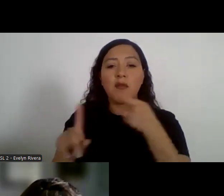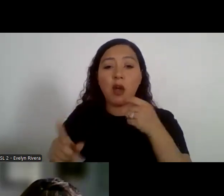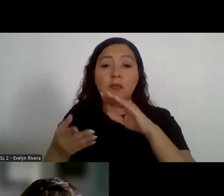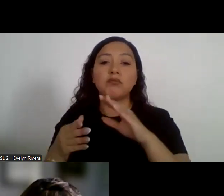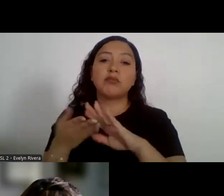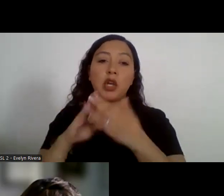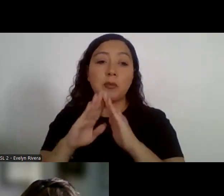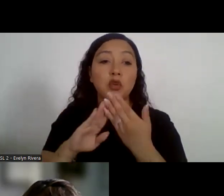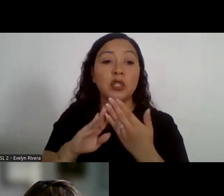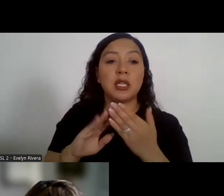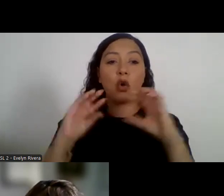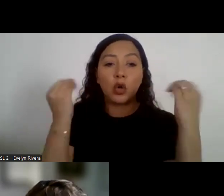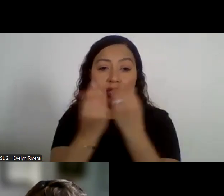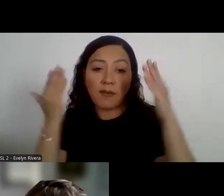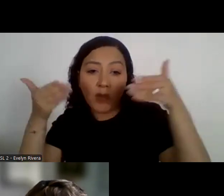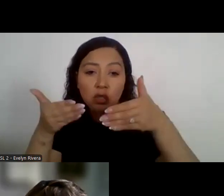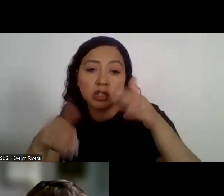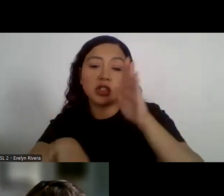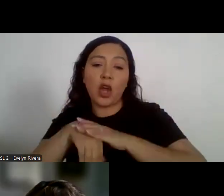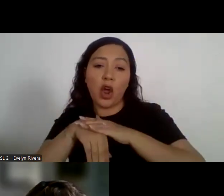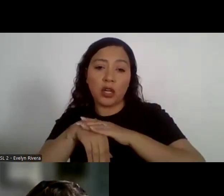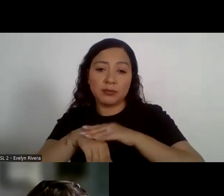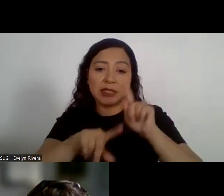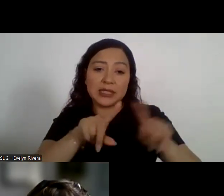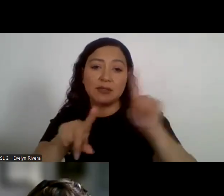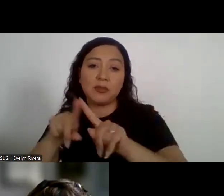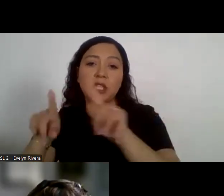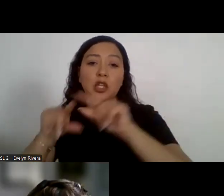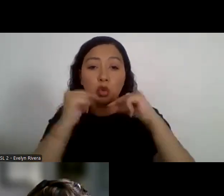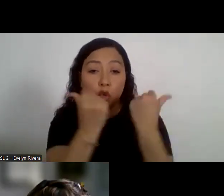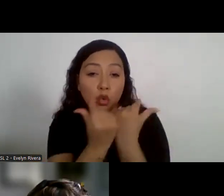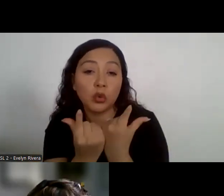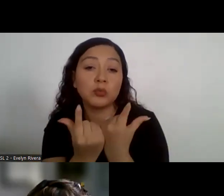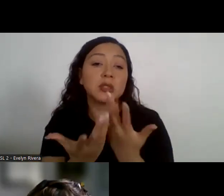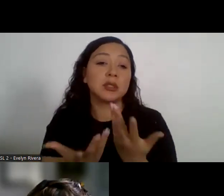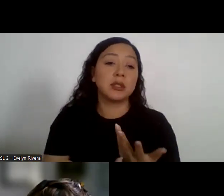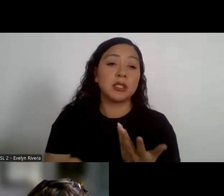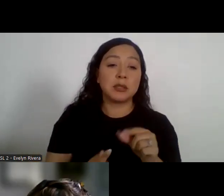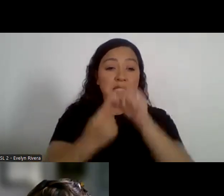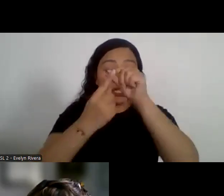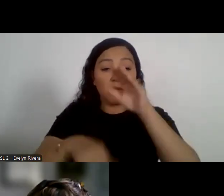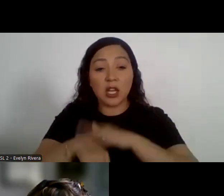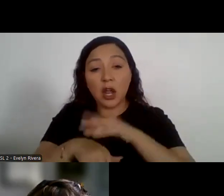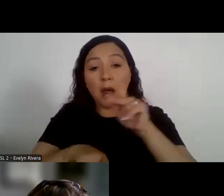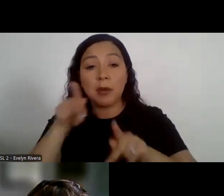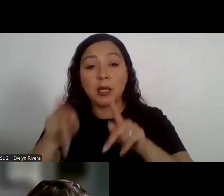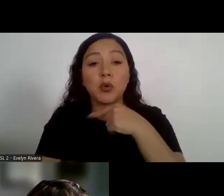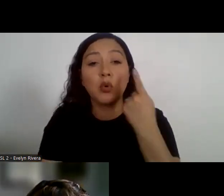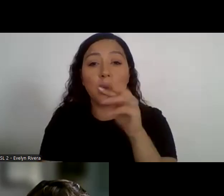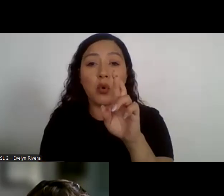really focus on, different ethnic groups, or specifically on, people who are refugees